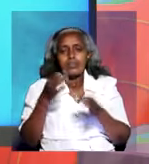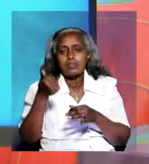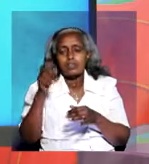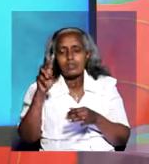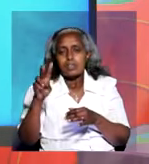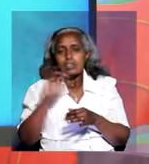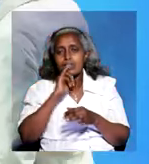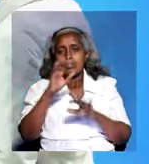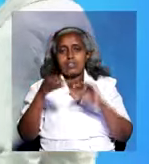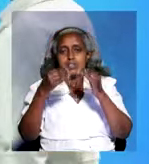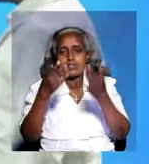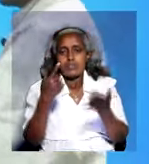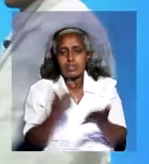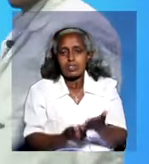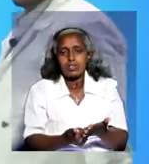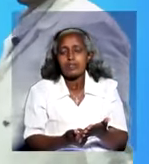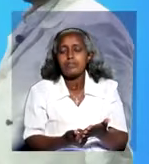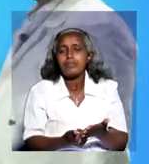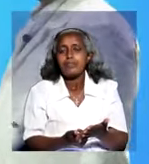given here,